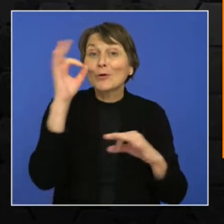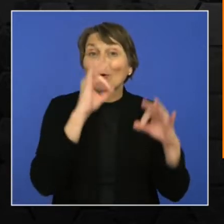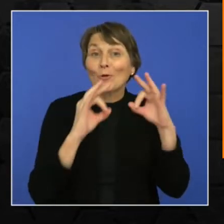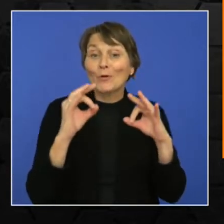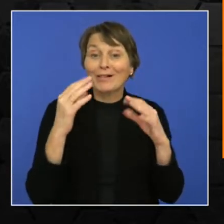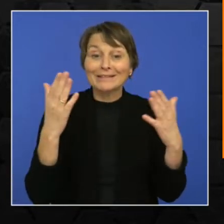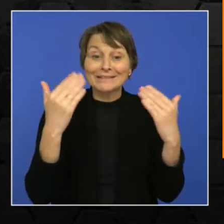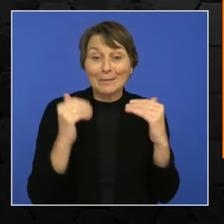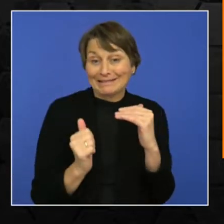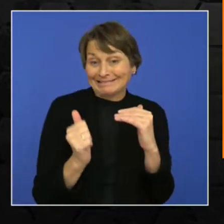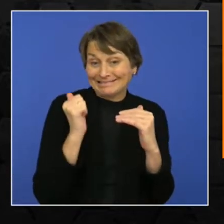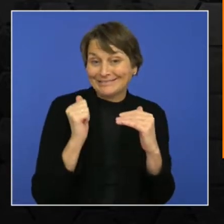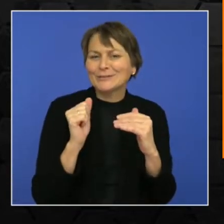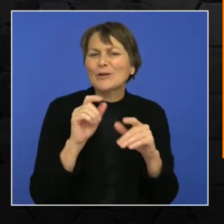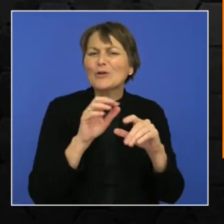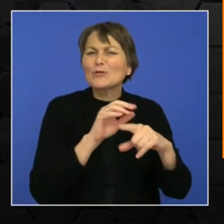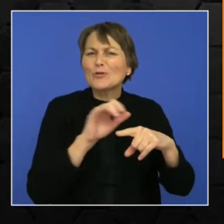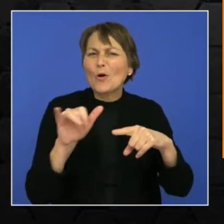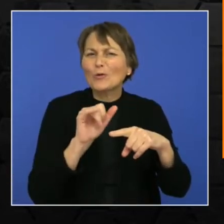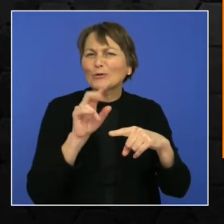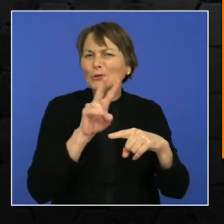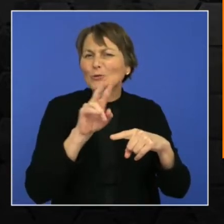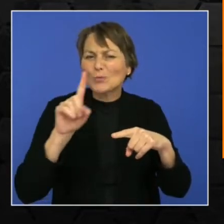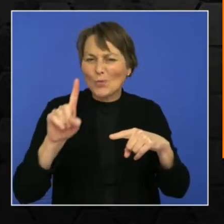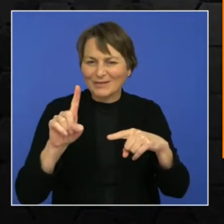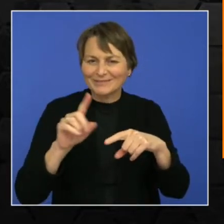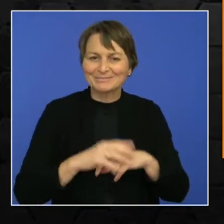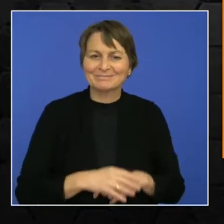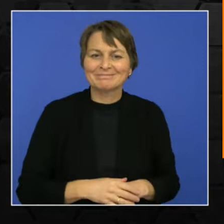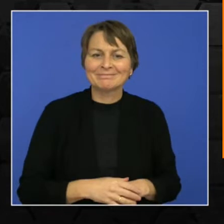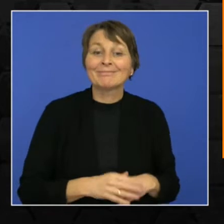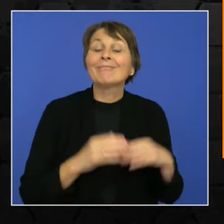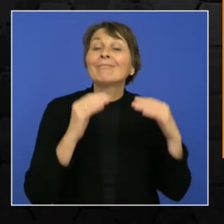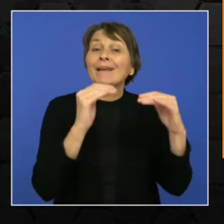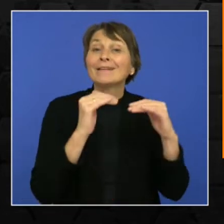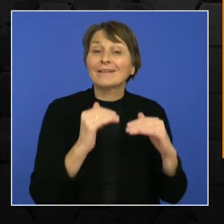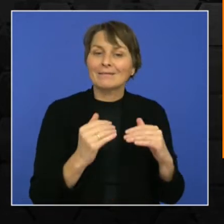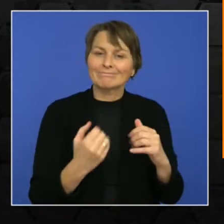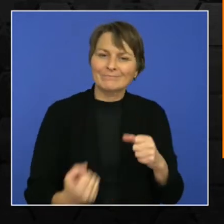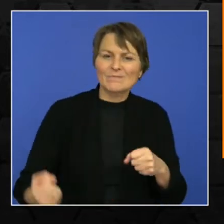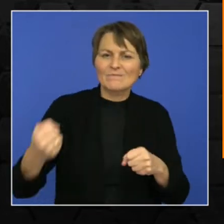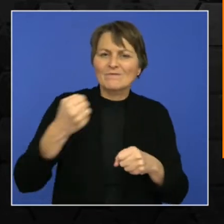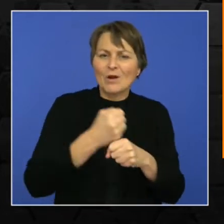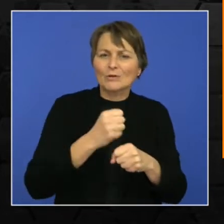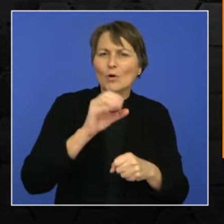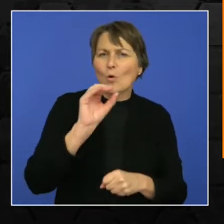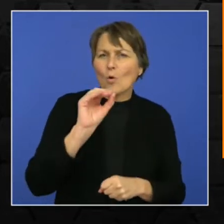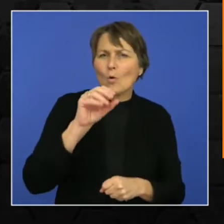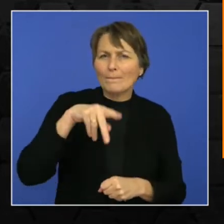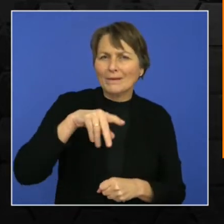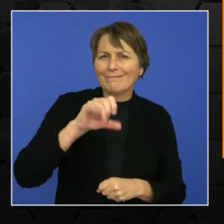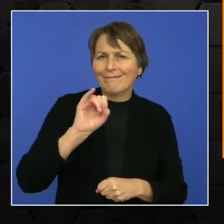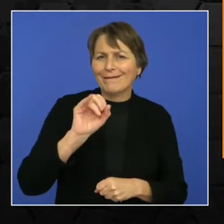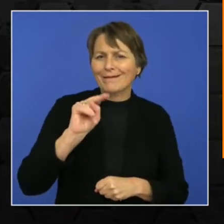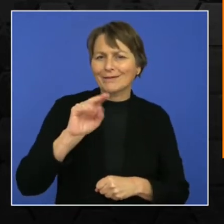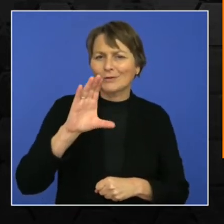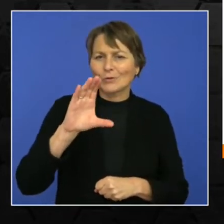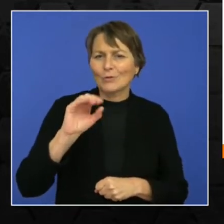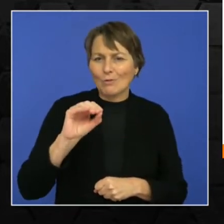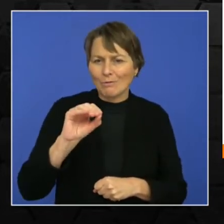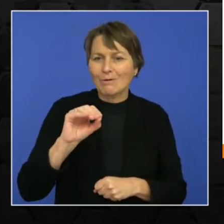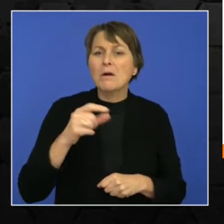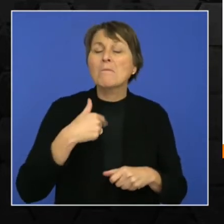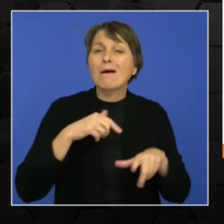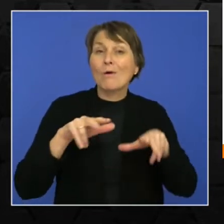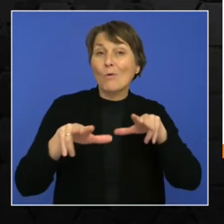local community, OpenCo. I'm also an organizer at TensorFlow user group Chandigarh, and you can see him at Twitter on Dude if you want to join me.